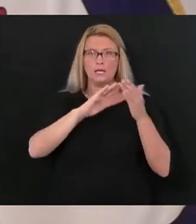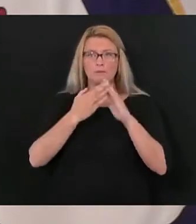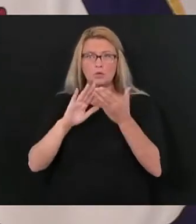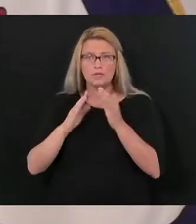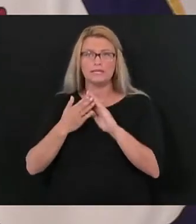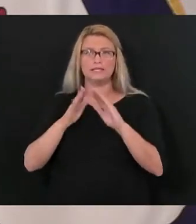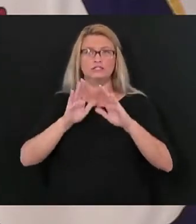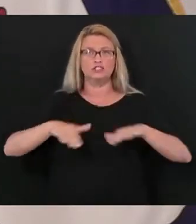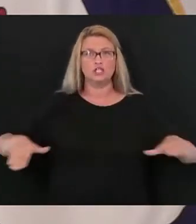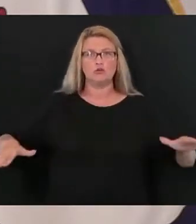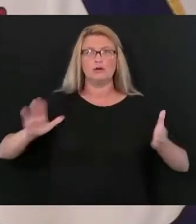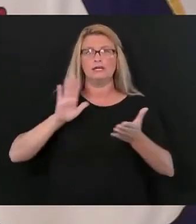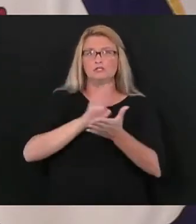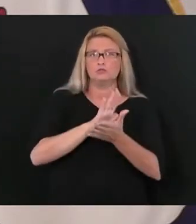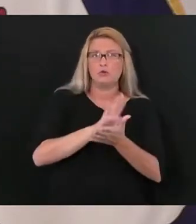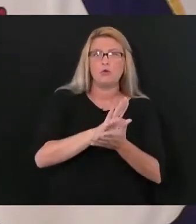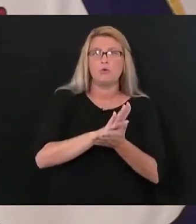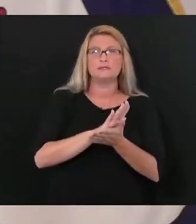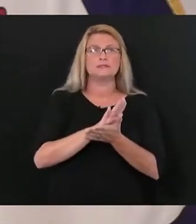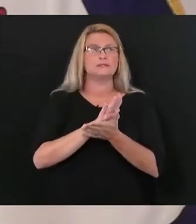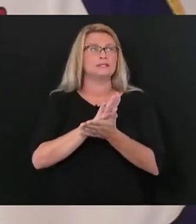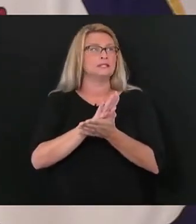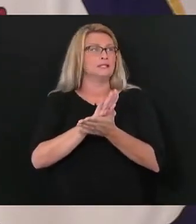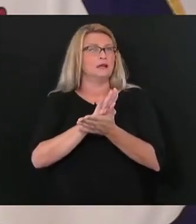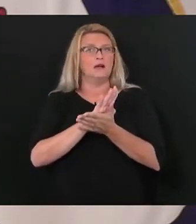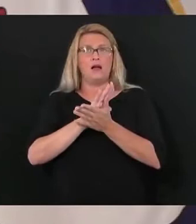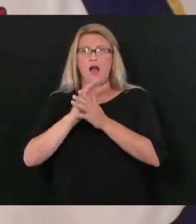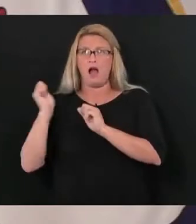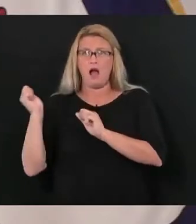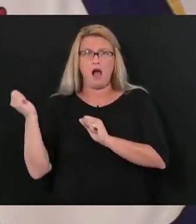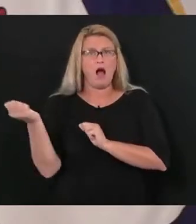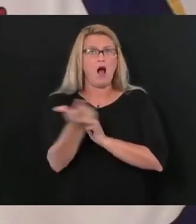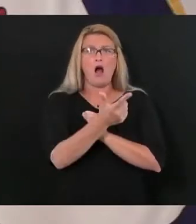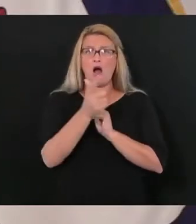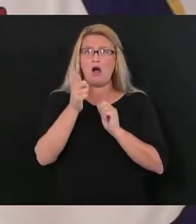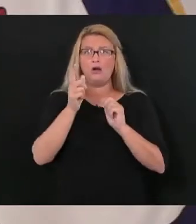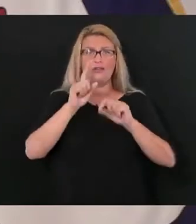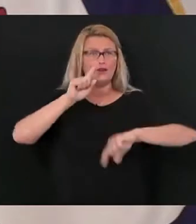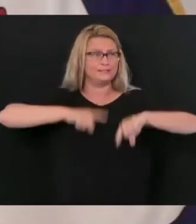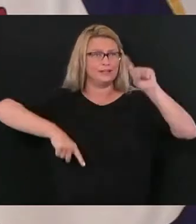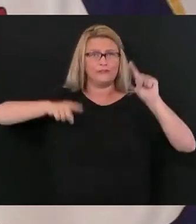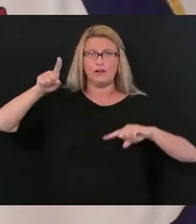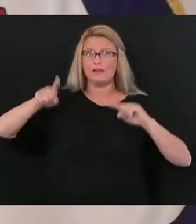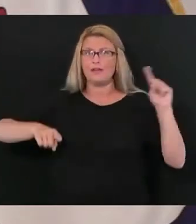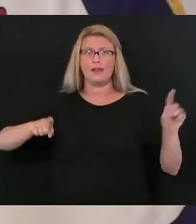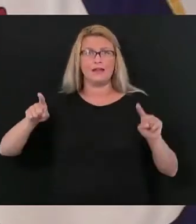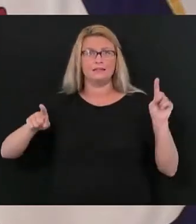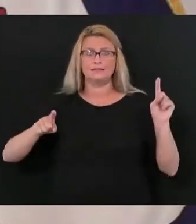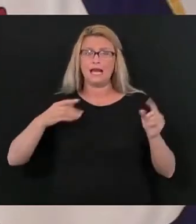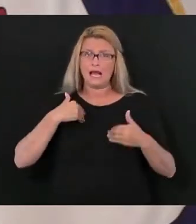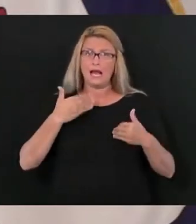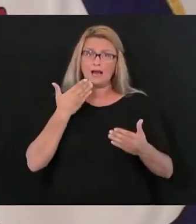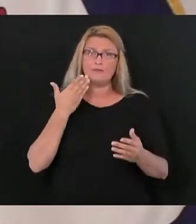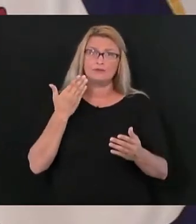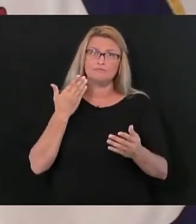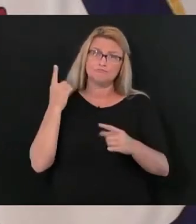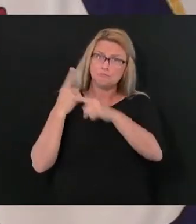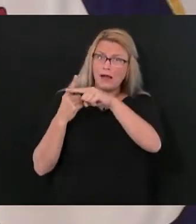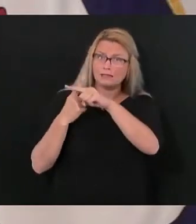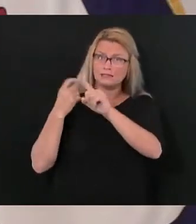means to our schools, it means to all the fabrics in different ways of our lives.